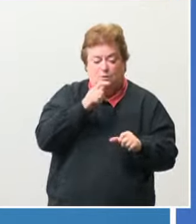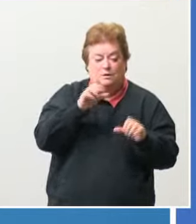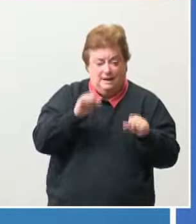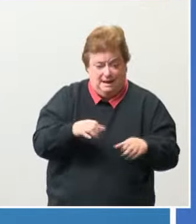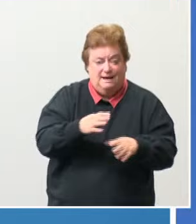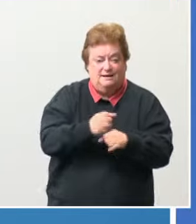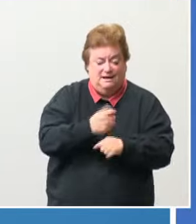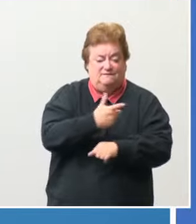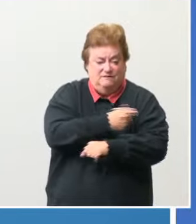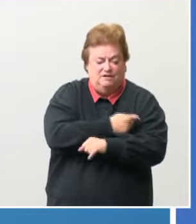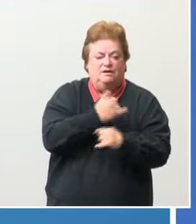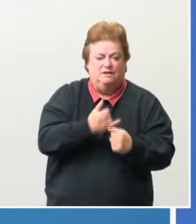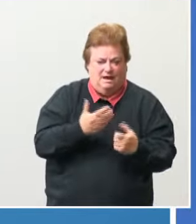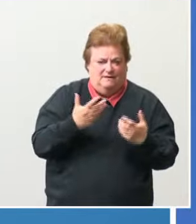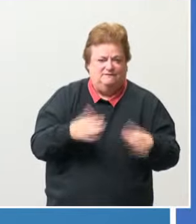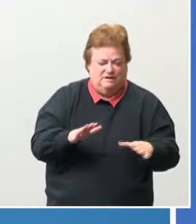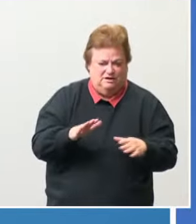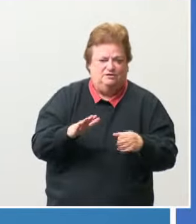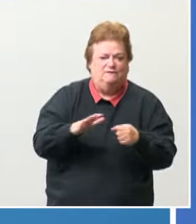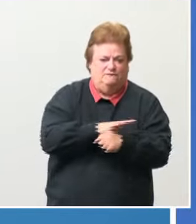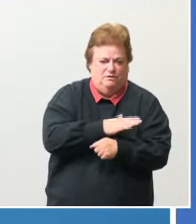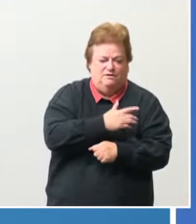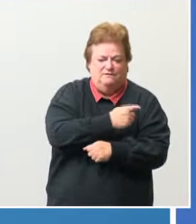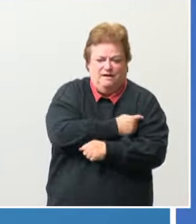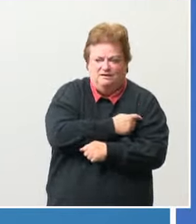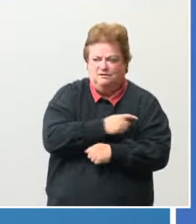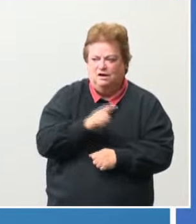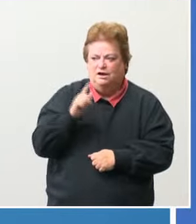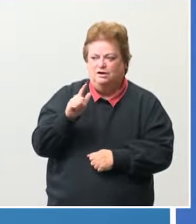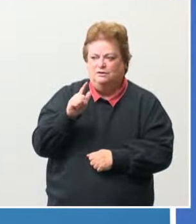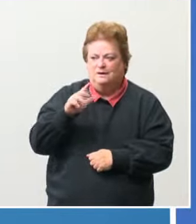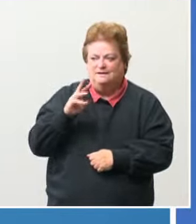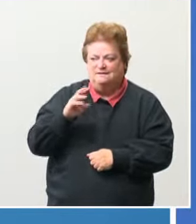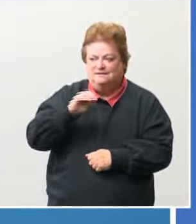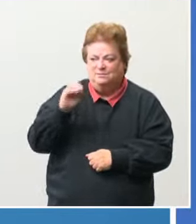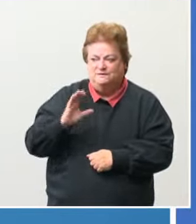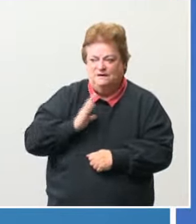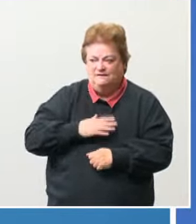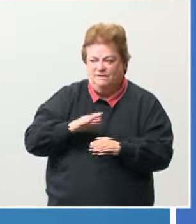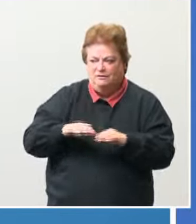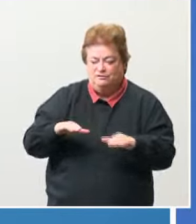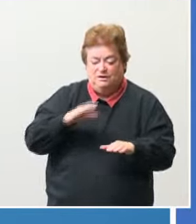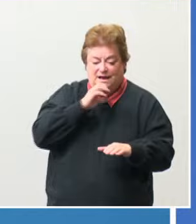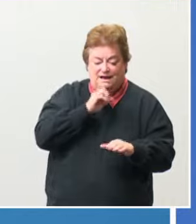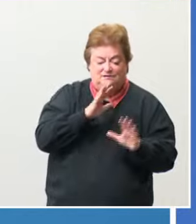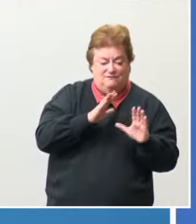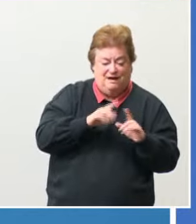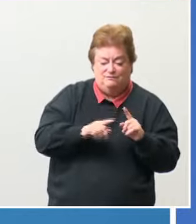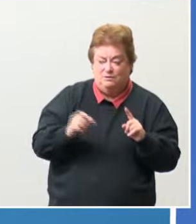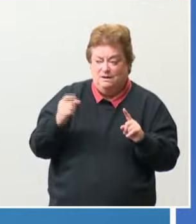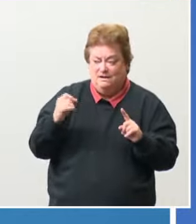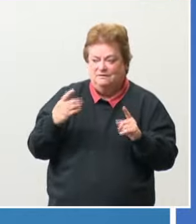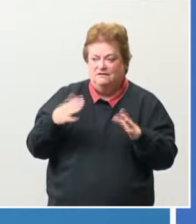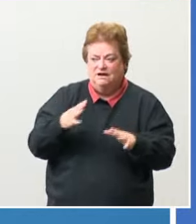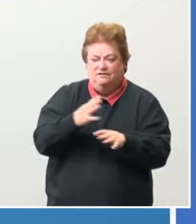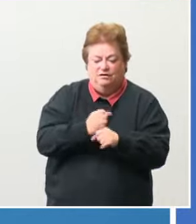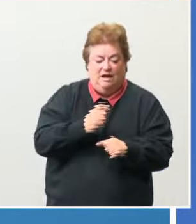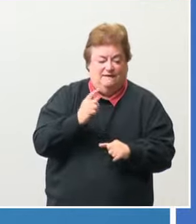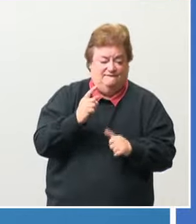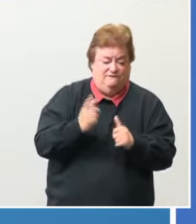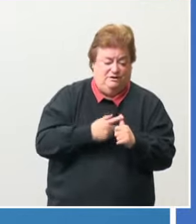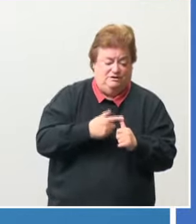vaccinated. Close to 26% of our children ages 5 through 11 have now received a first dose, and